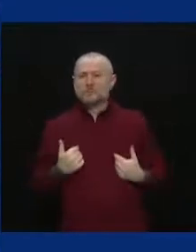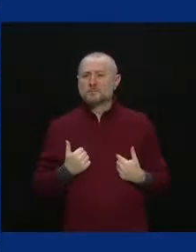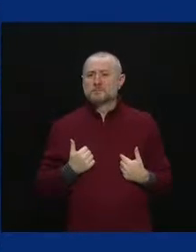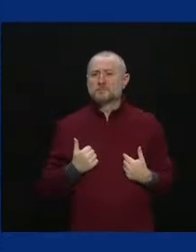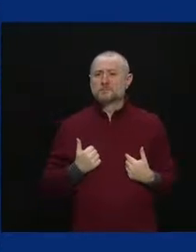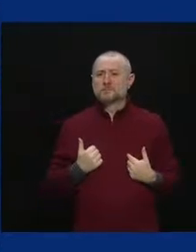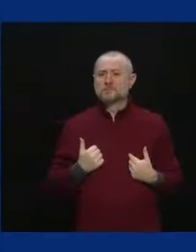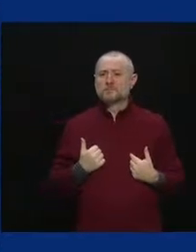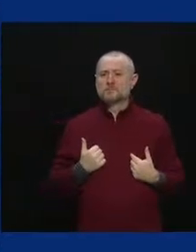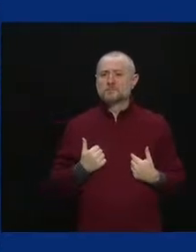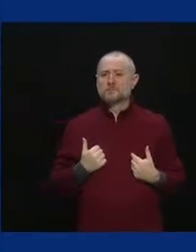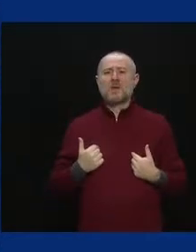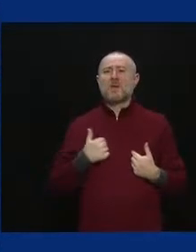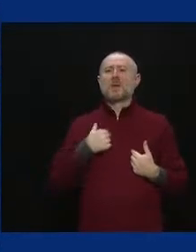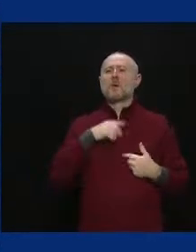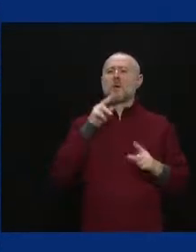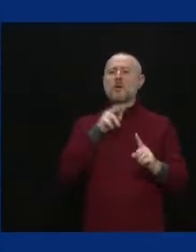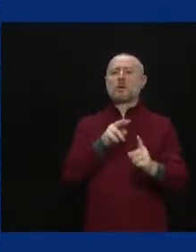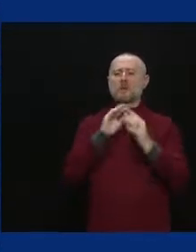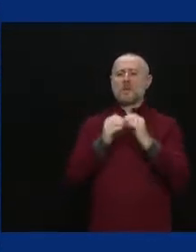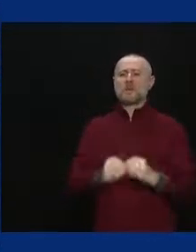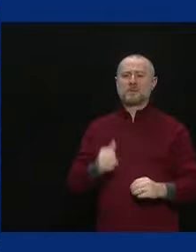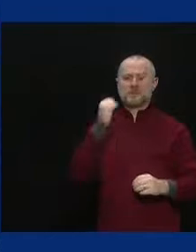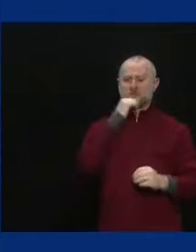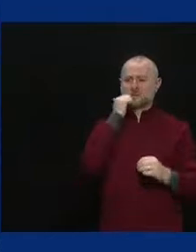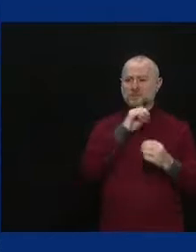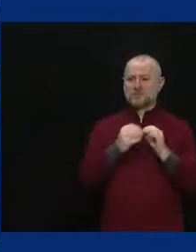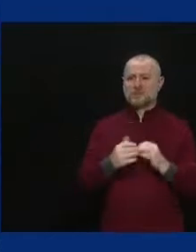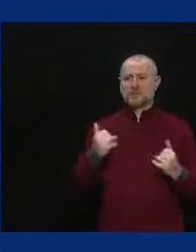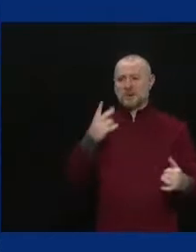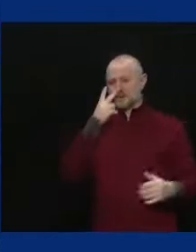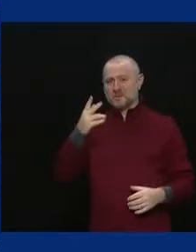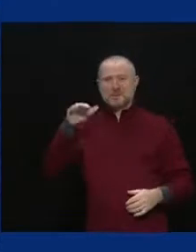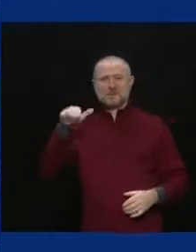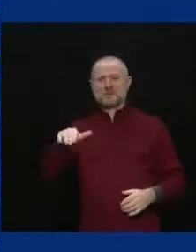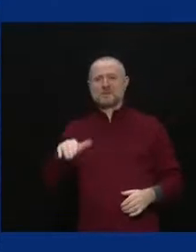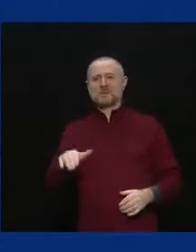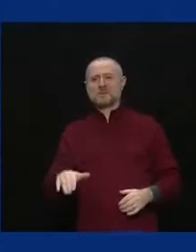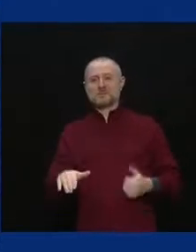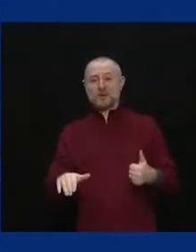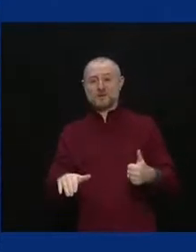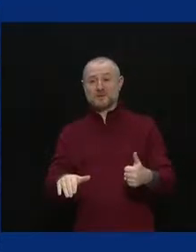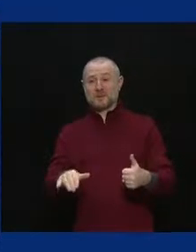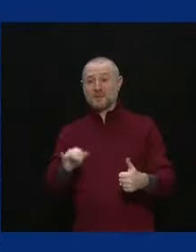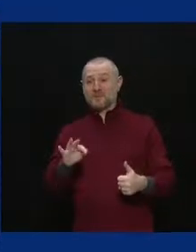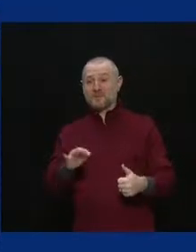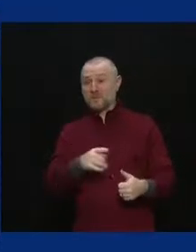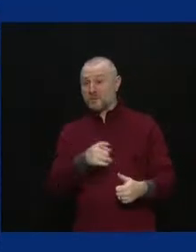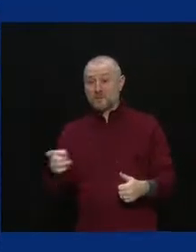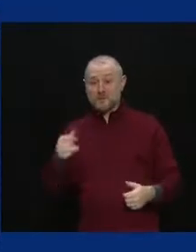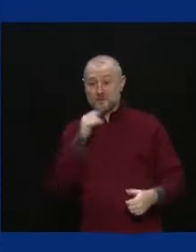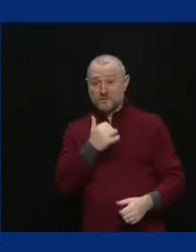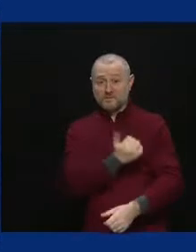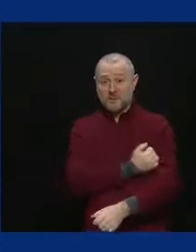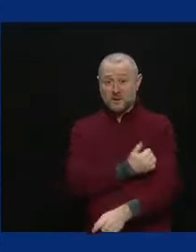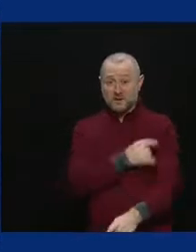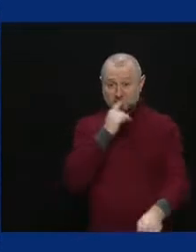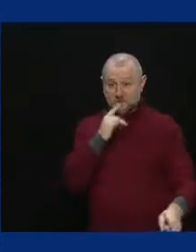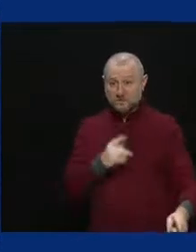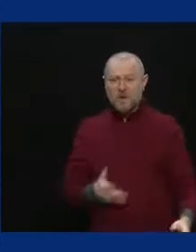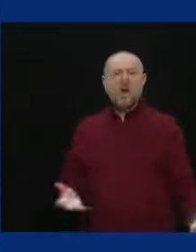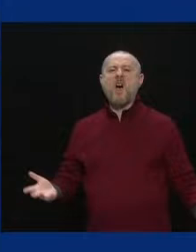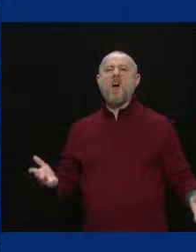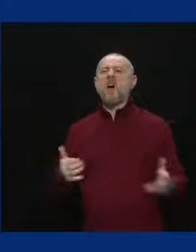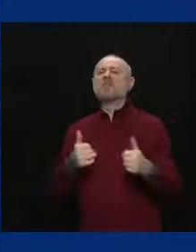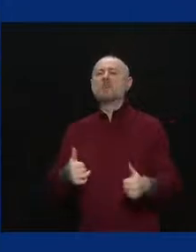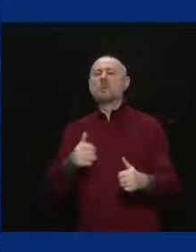know, but I'm watching the numbers. The trend is great. The trend is great, and if people get their kids vaccinated, I won't worry so much about their kids